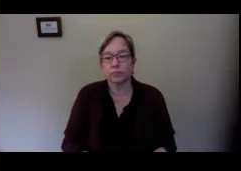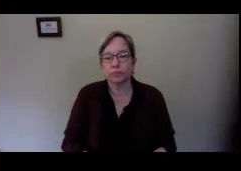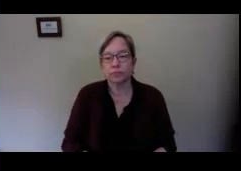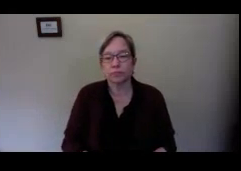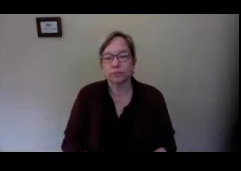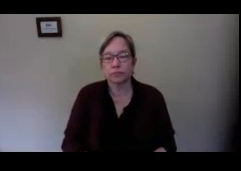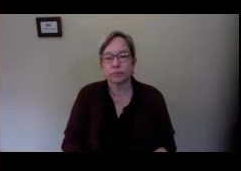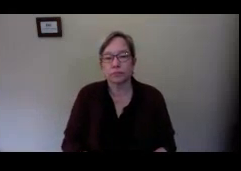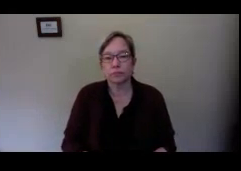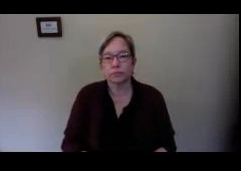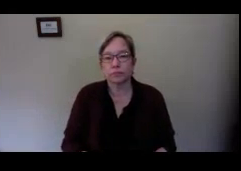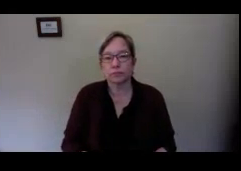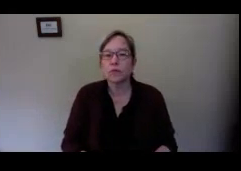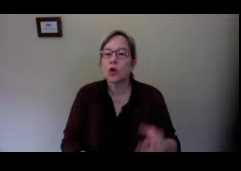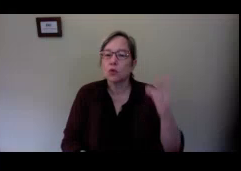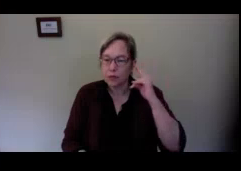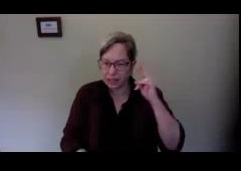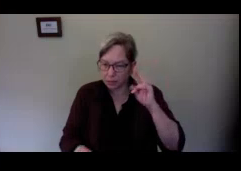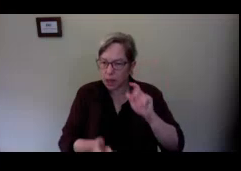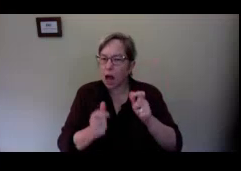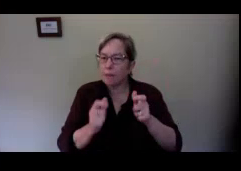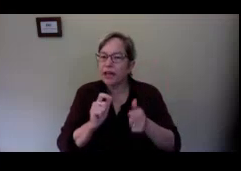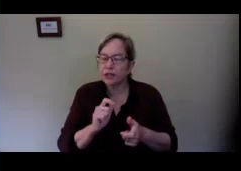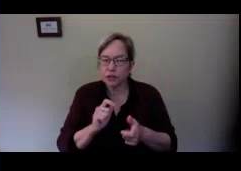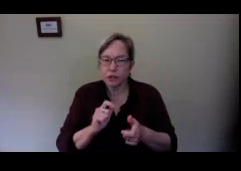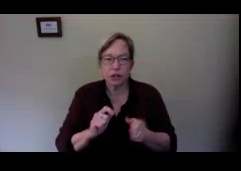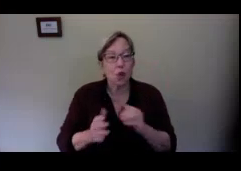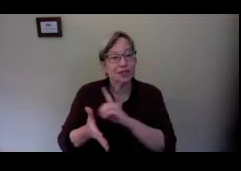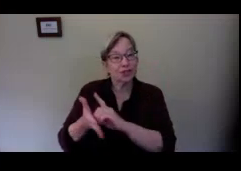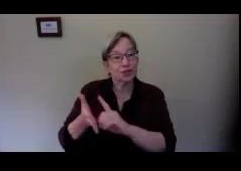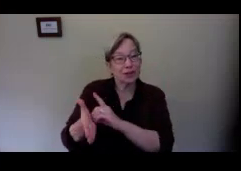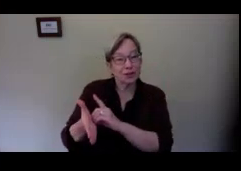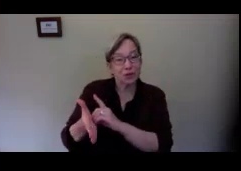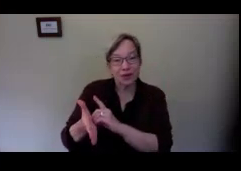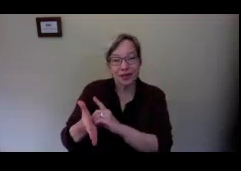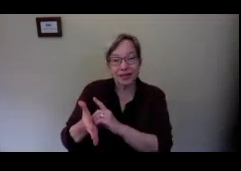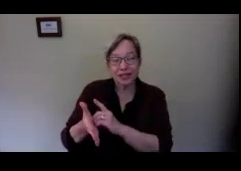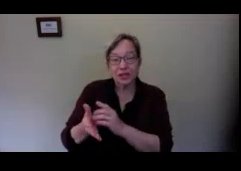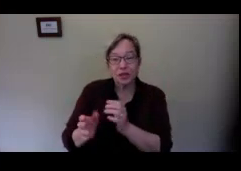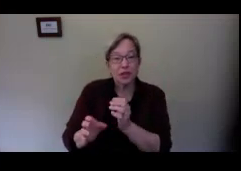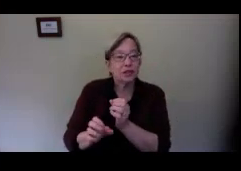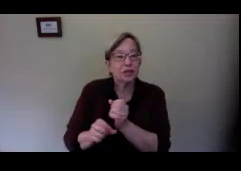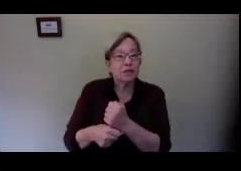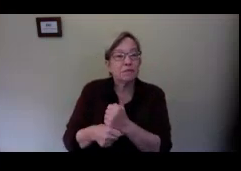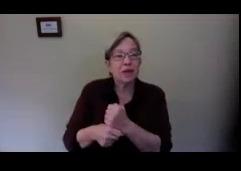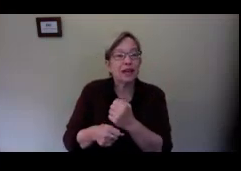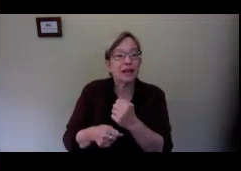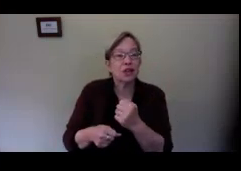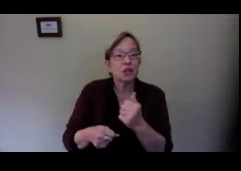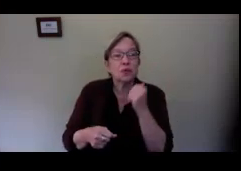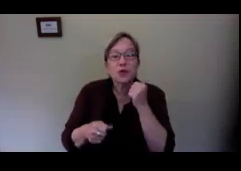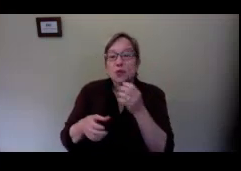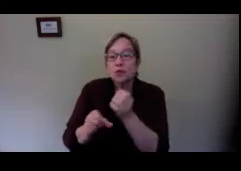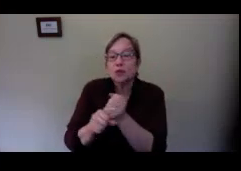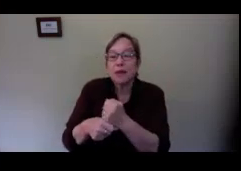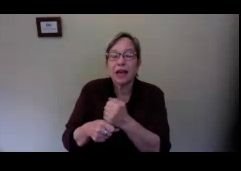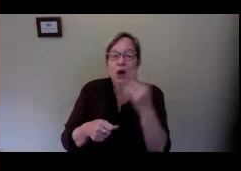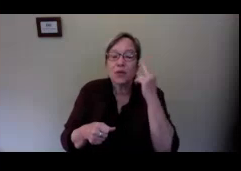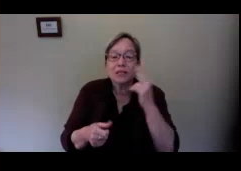It is reasonable accommodation. So it's discriminatory to refuse to make a reasonable accommodation in rules, policies, practices, or